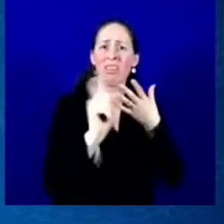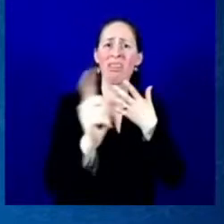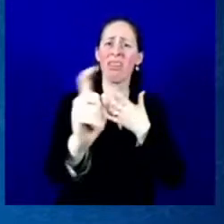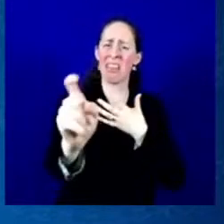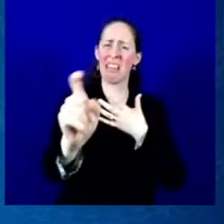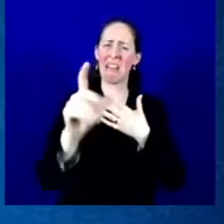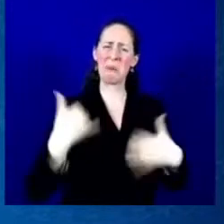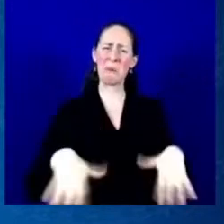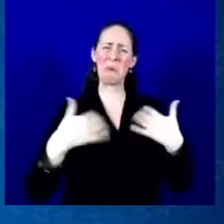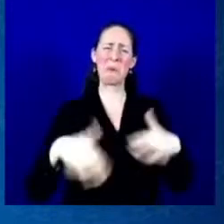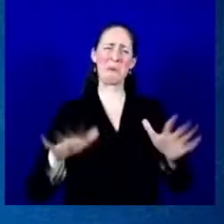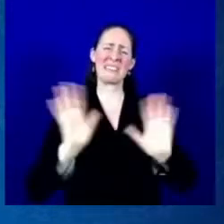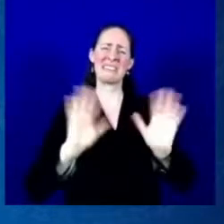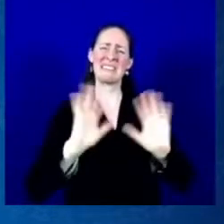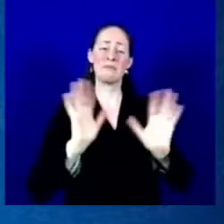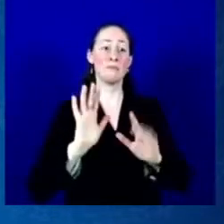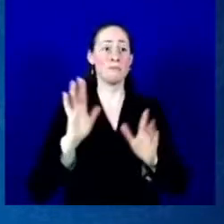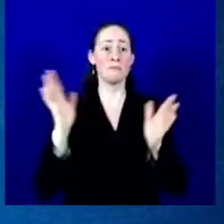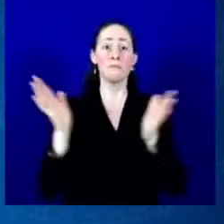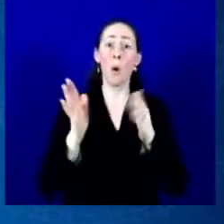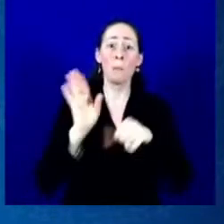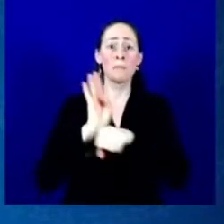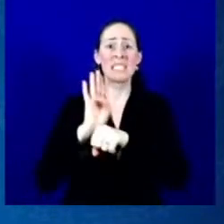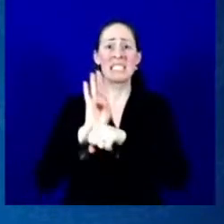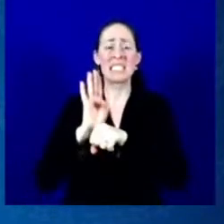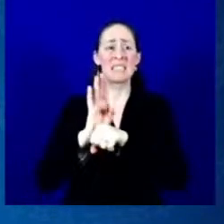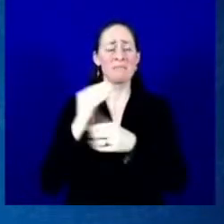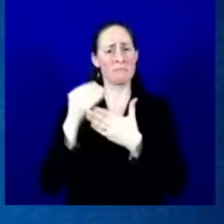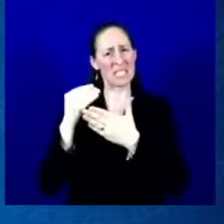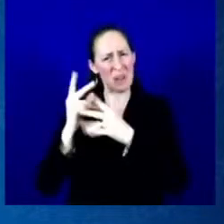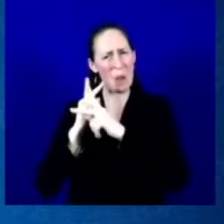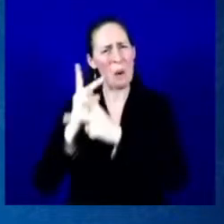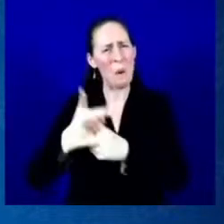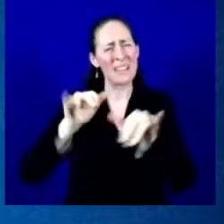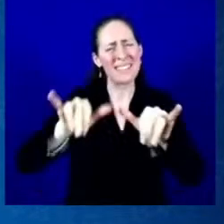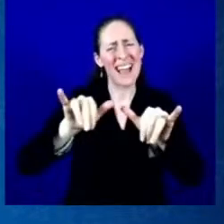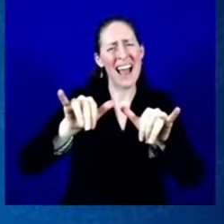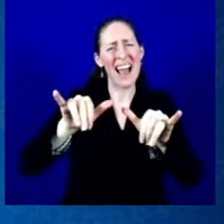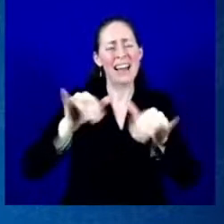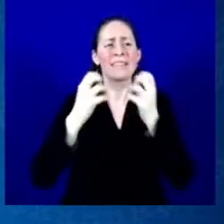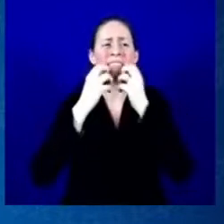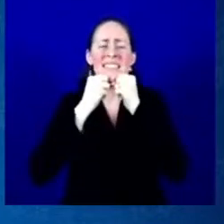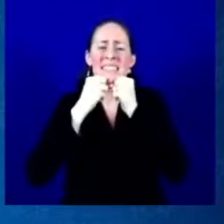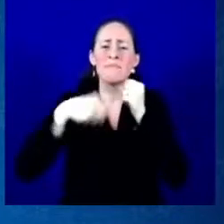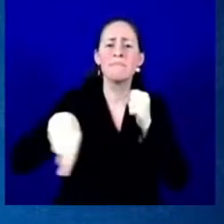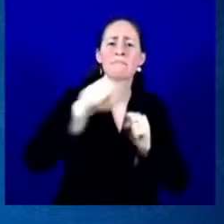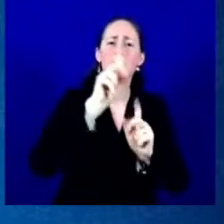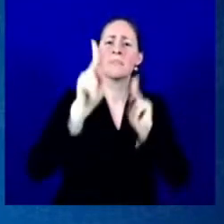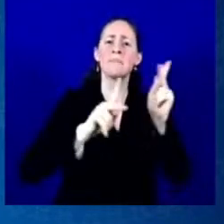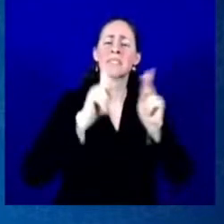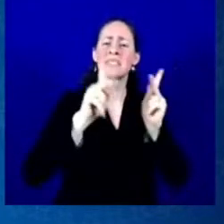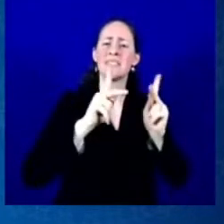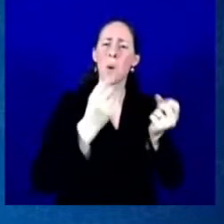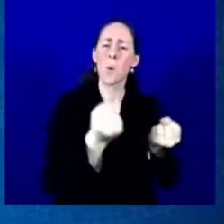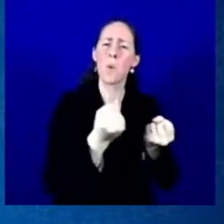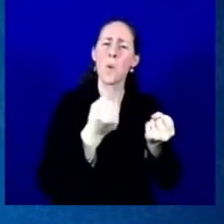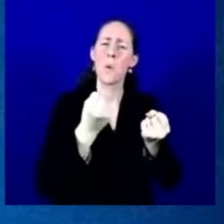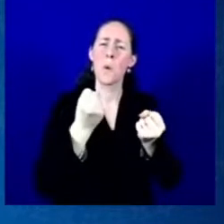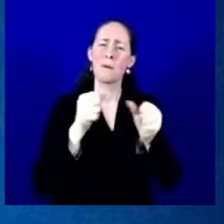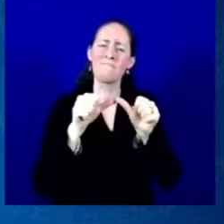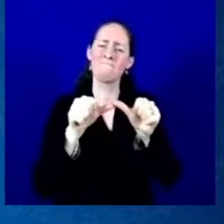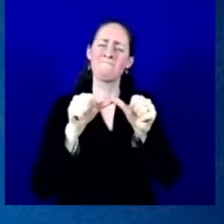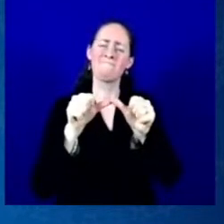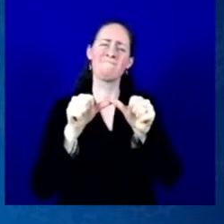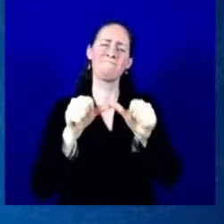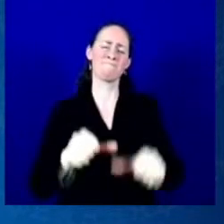reopen and keep their employees on the job. During these 100 days, an additional